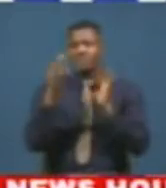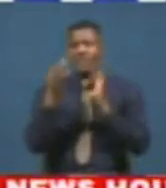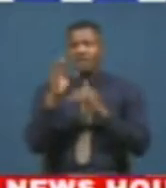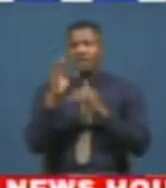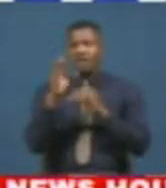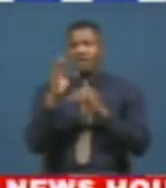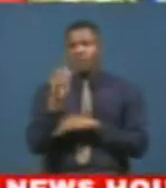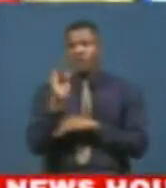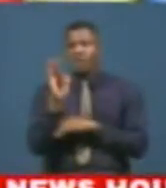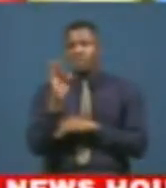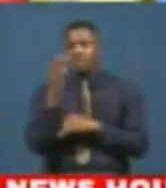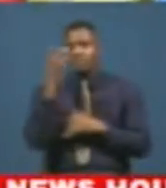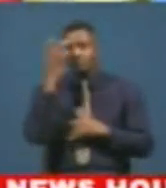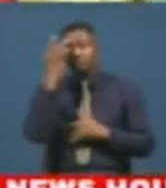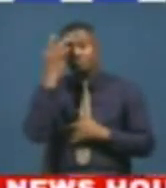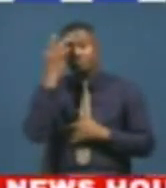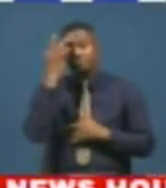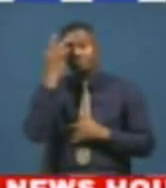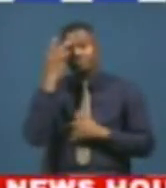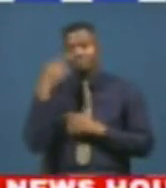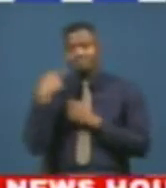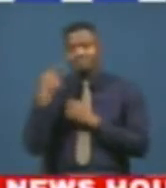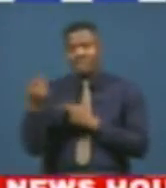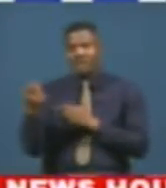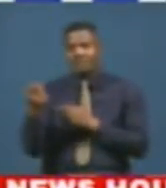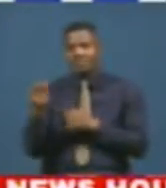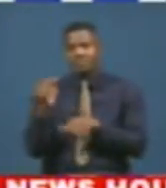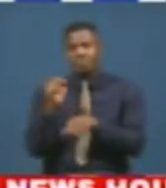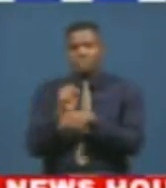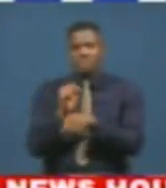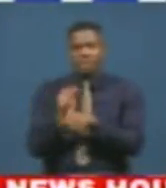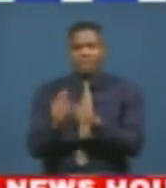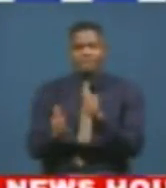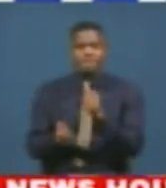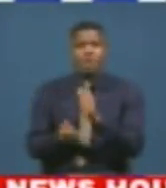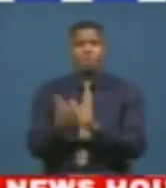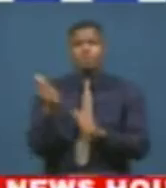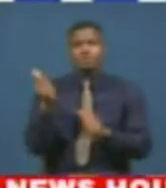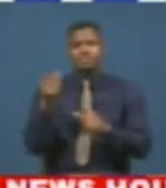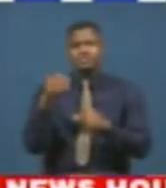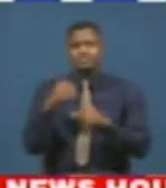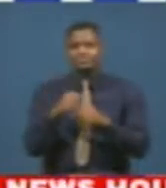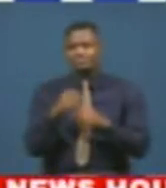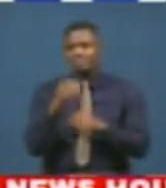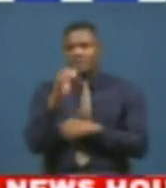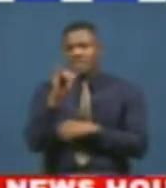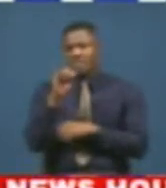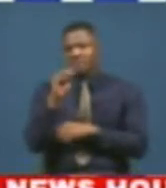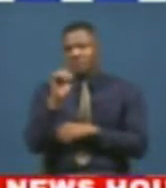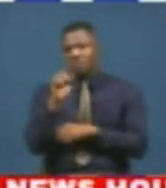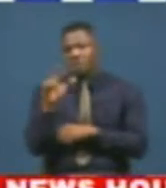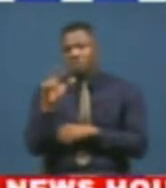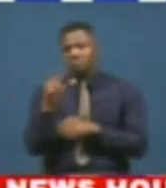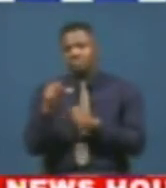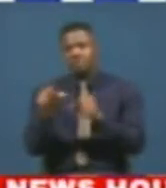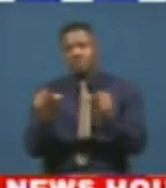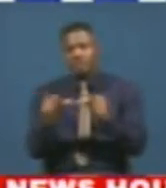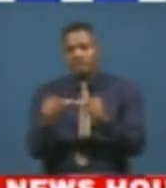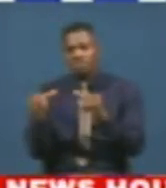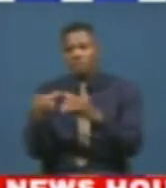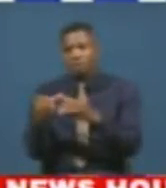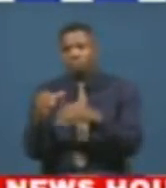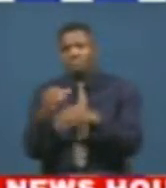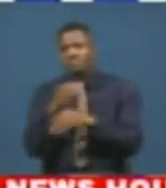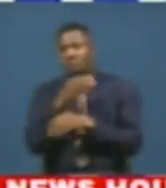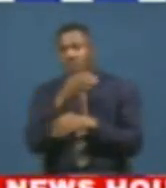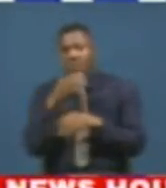COVID-19 pandemic, since they are found working mostly in the informal sector, from small-scale farming